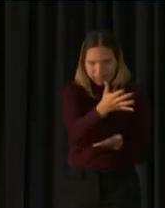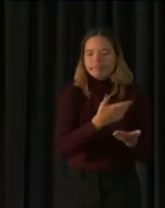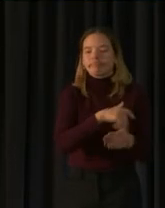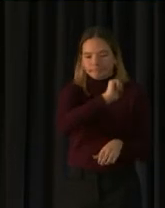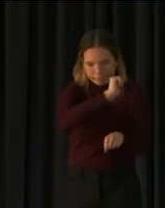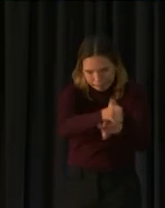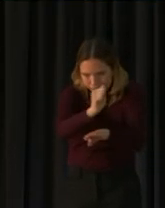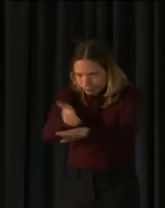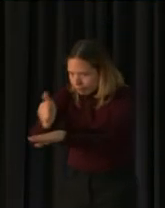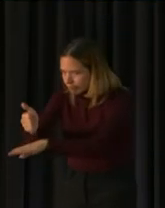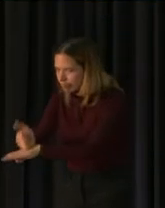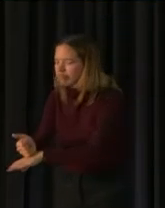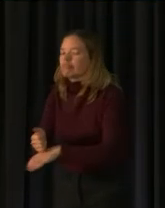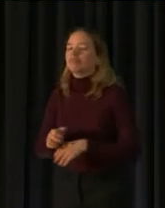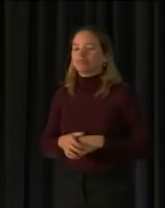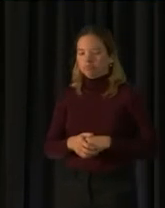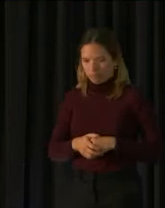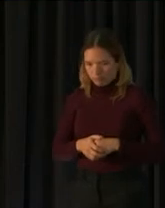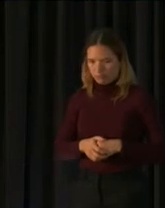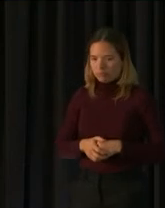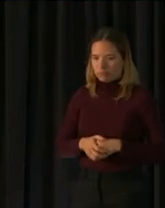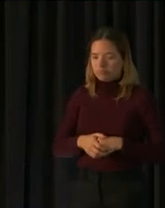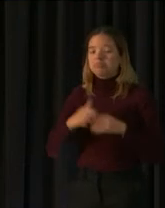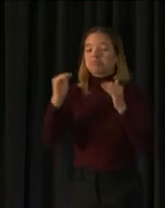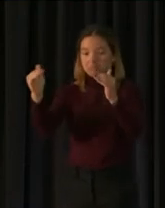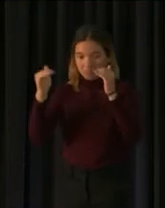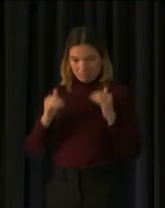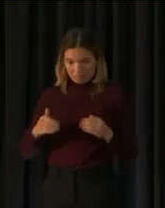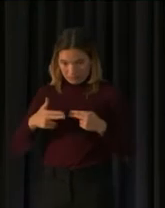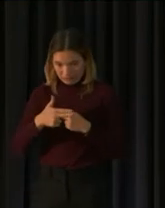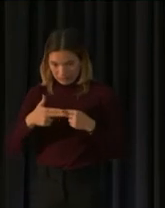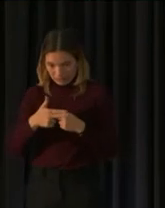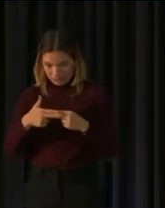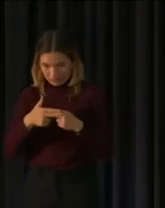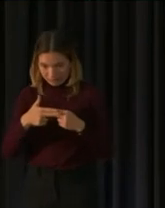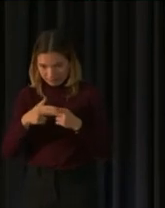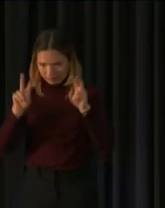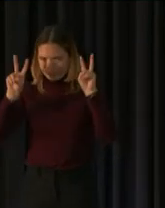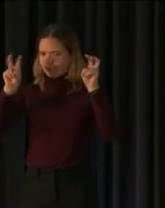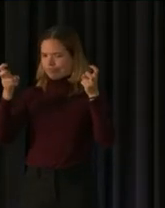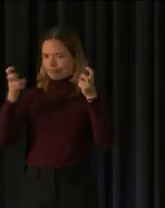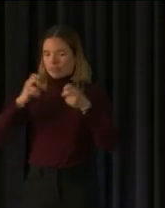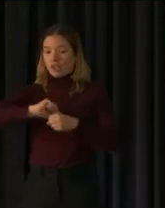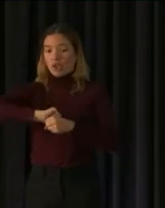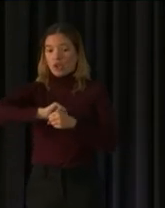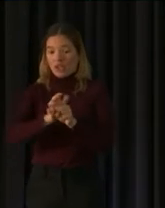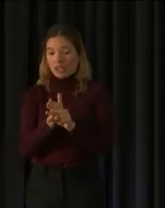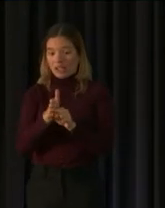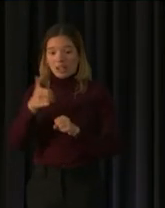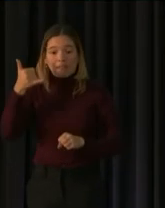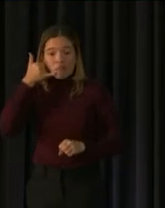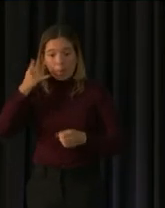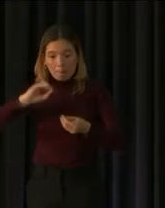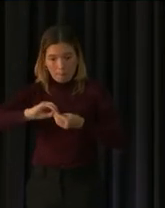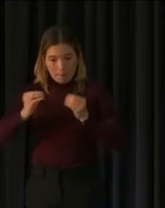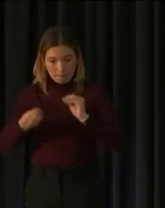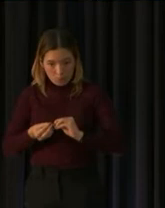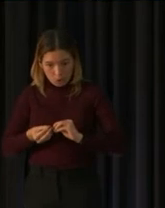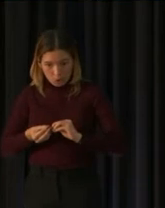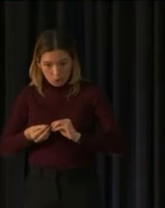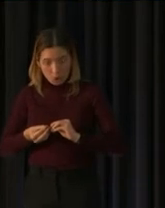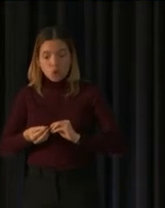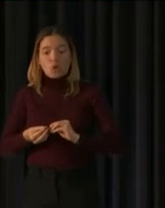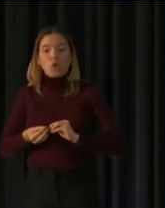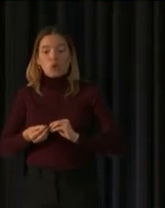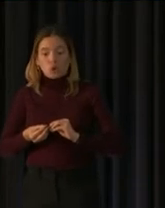So in terms of the next slide, the COVID-19 building hotline, we just wanted to remind everyone that you can